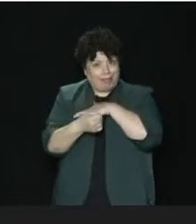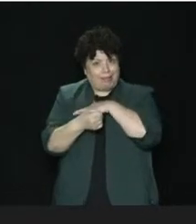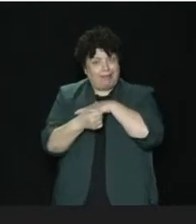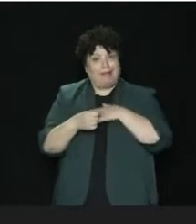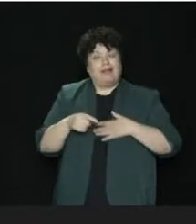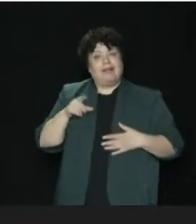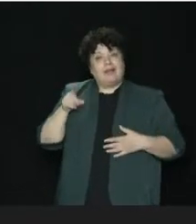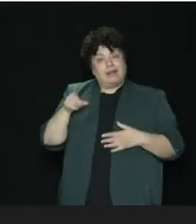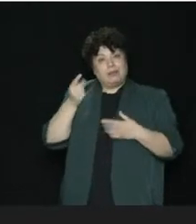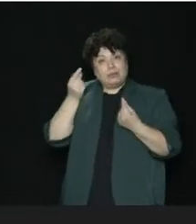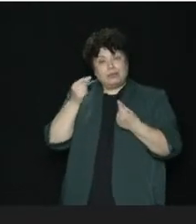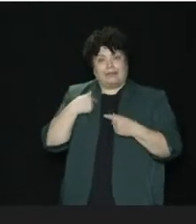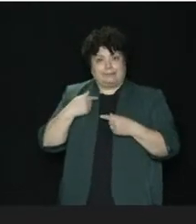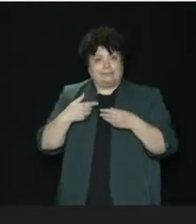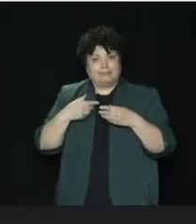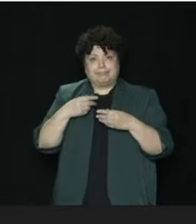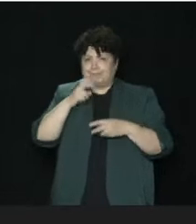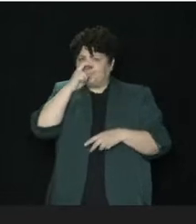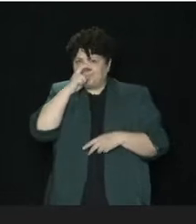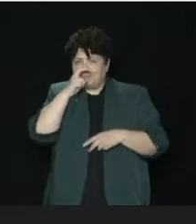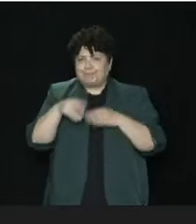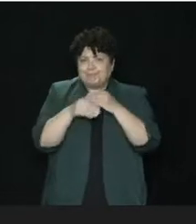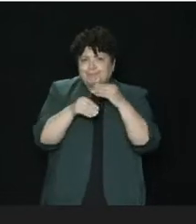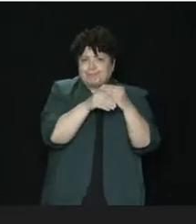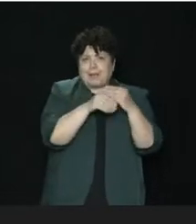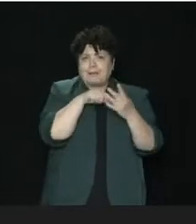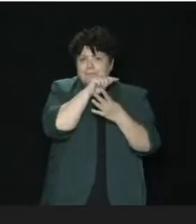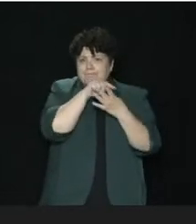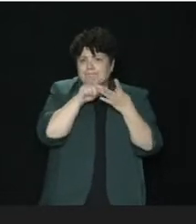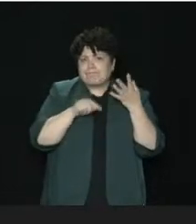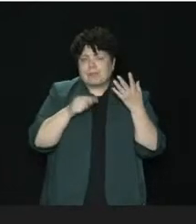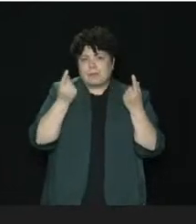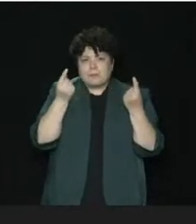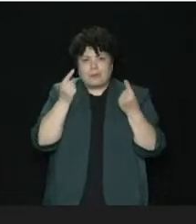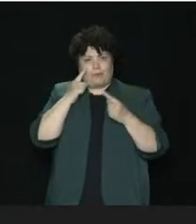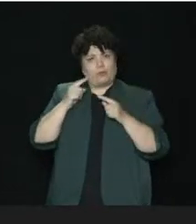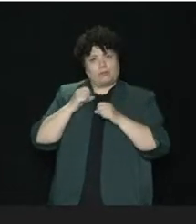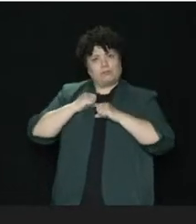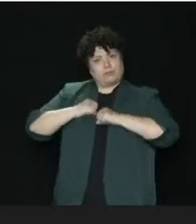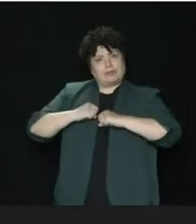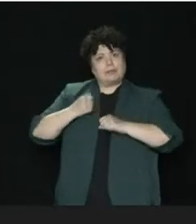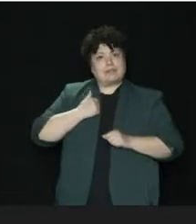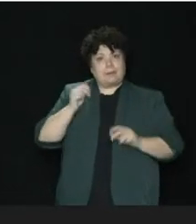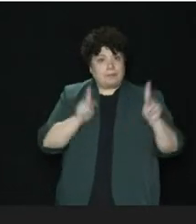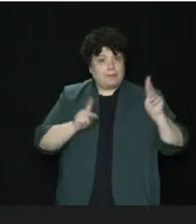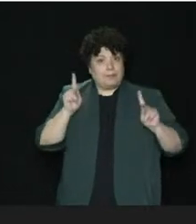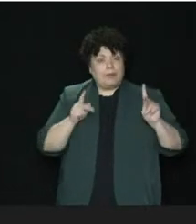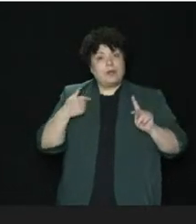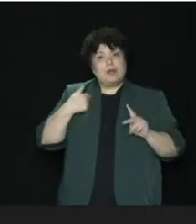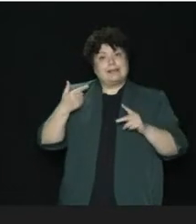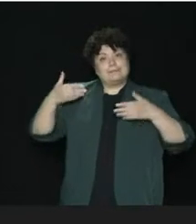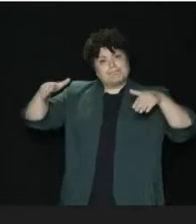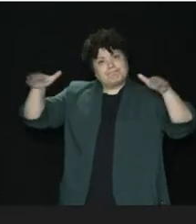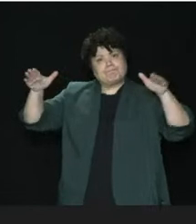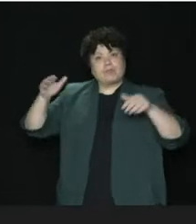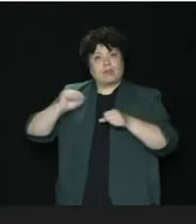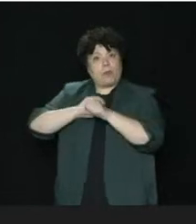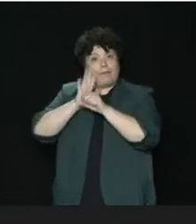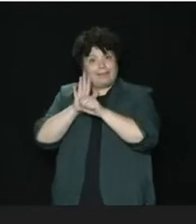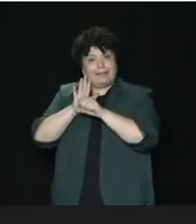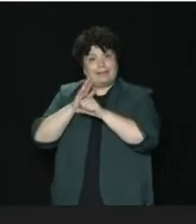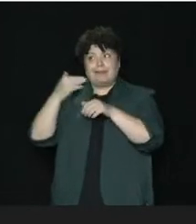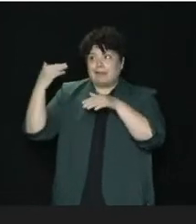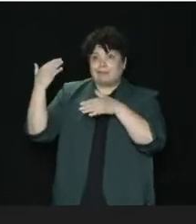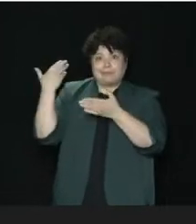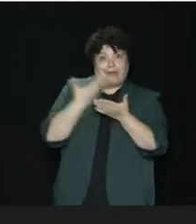layers to keep Canadians safe from arrivals of a virus in this country, and allow us to